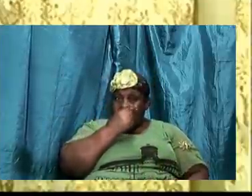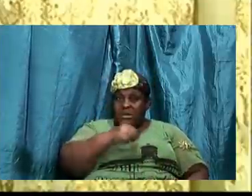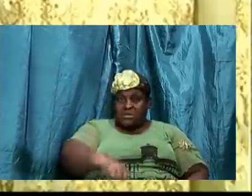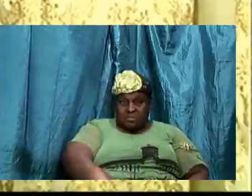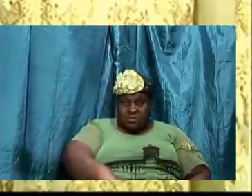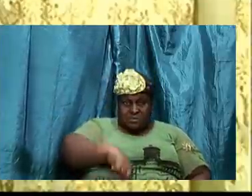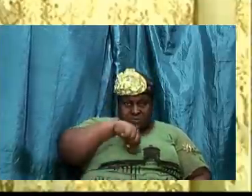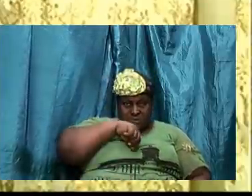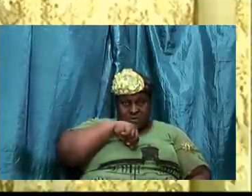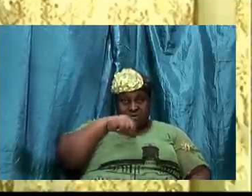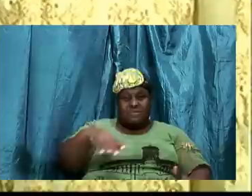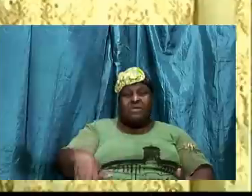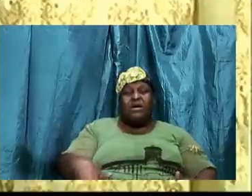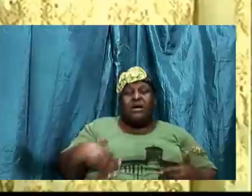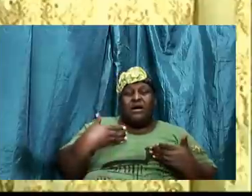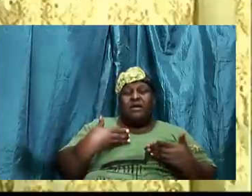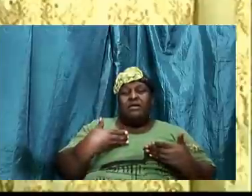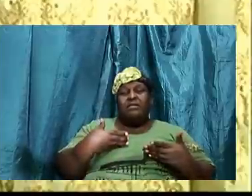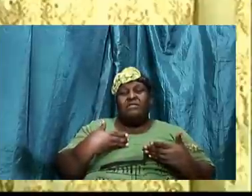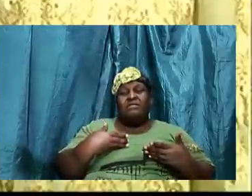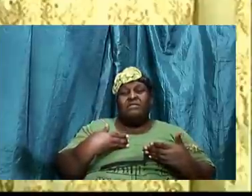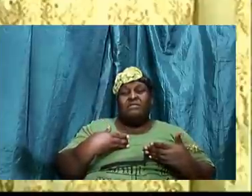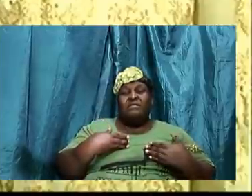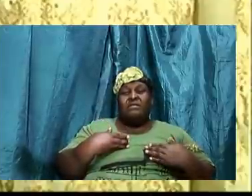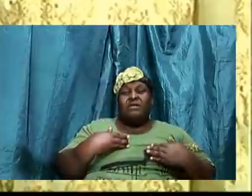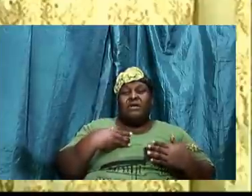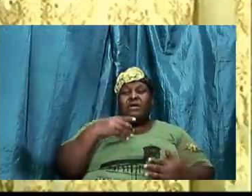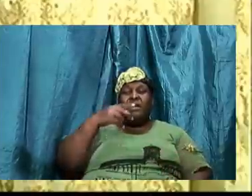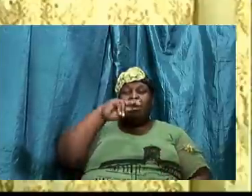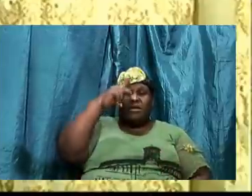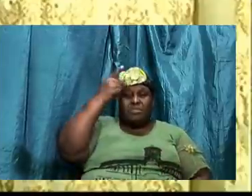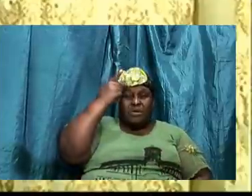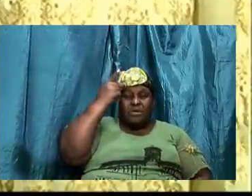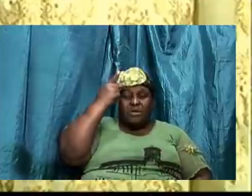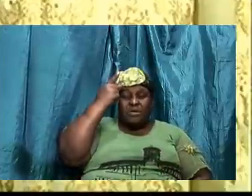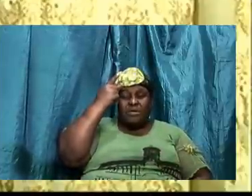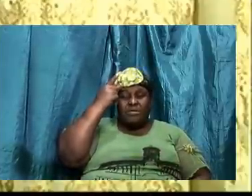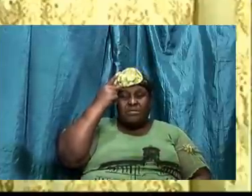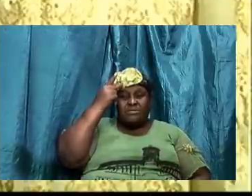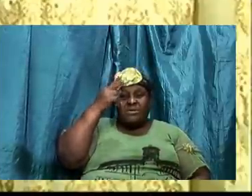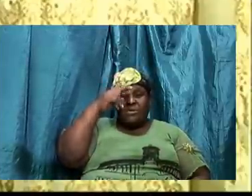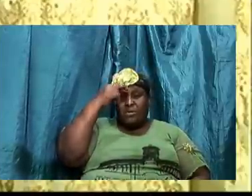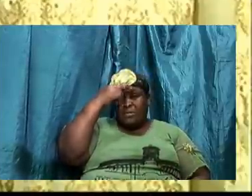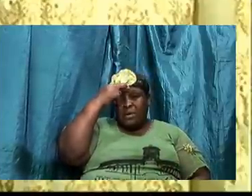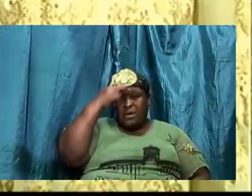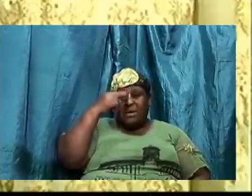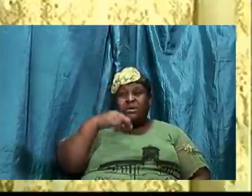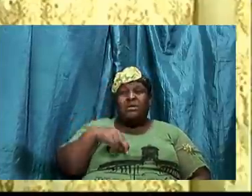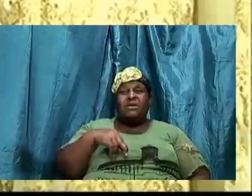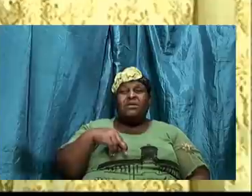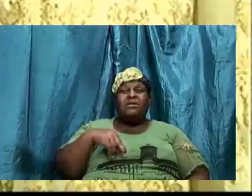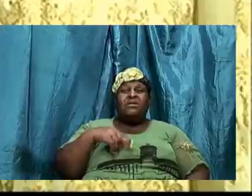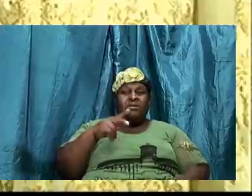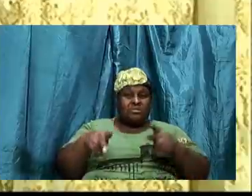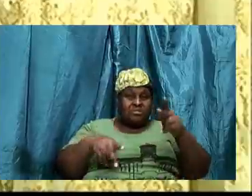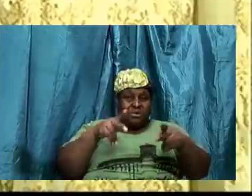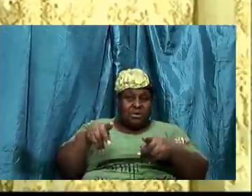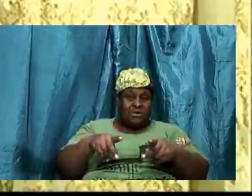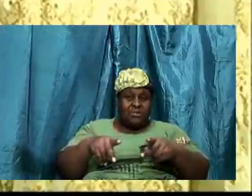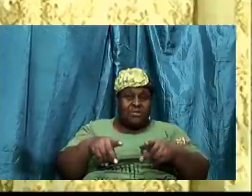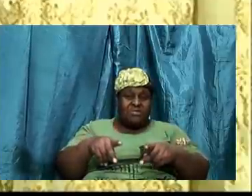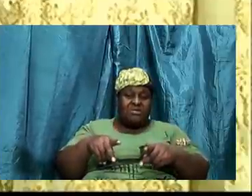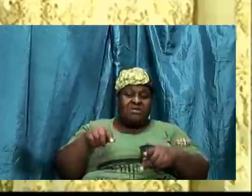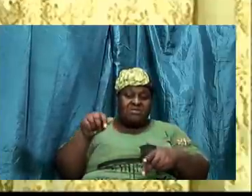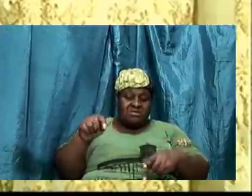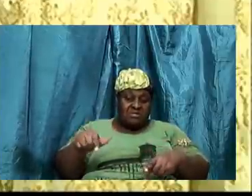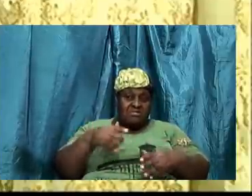in talking to the folks at Corinth, reminded them that this body that they dwell in belongs